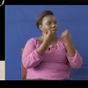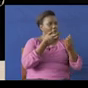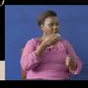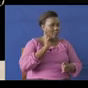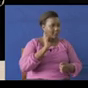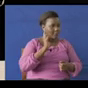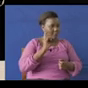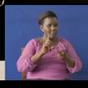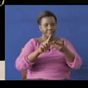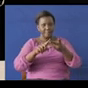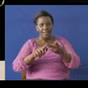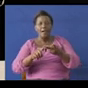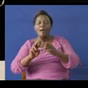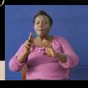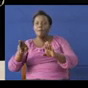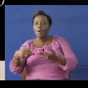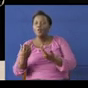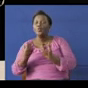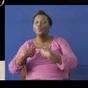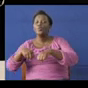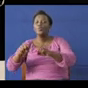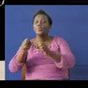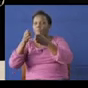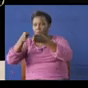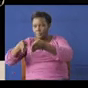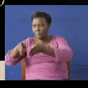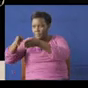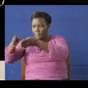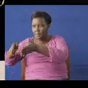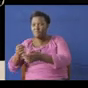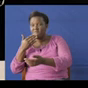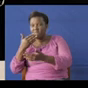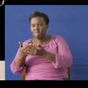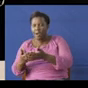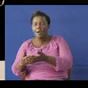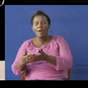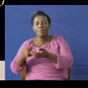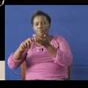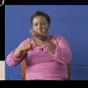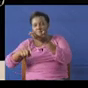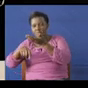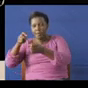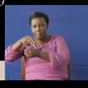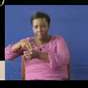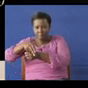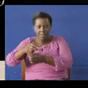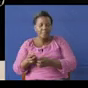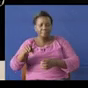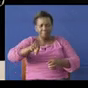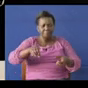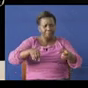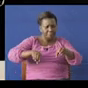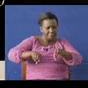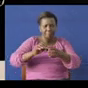disasters or as a result of human activities such as oil spills,